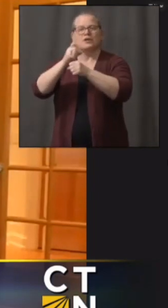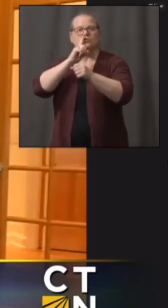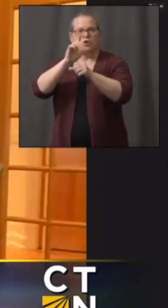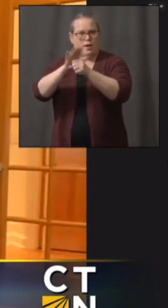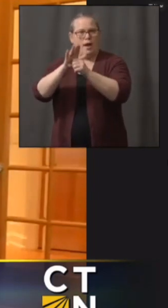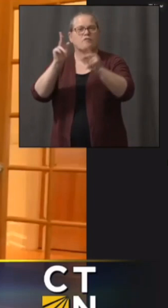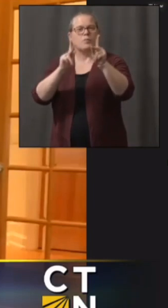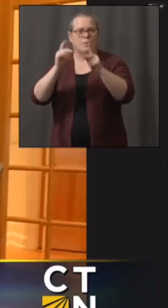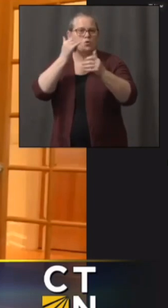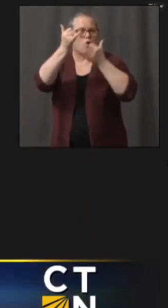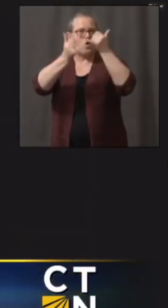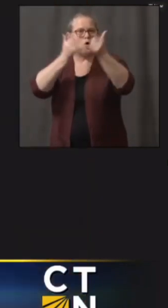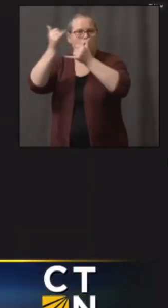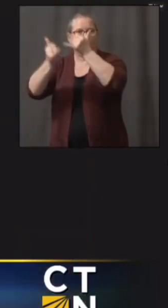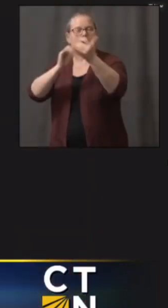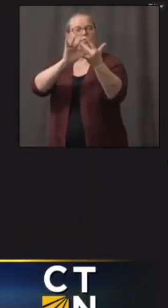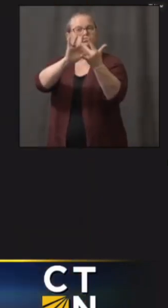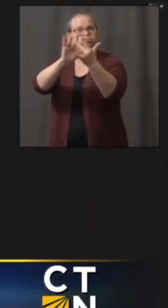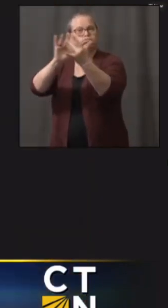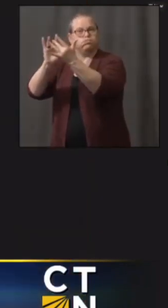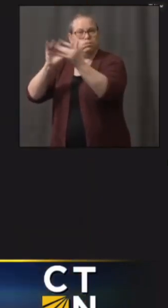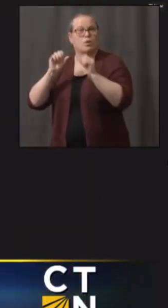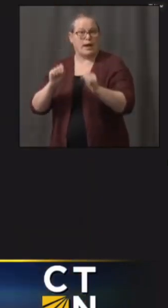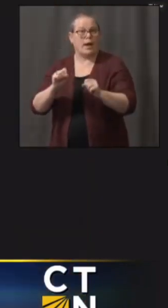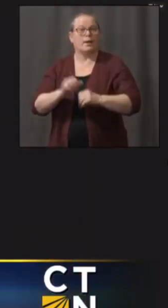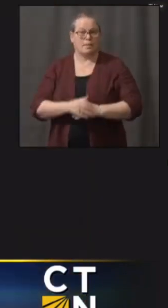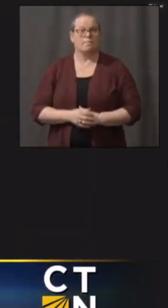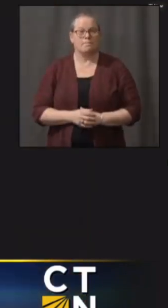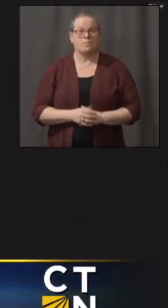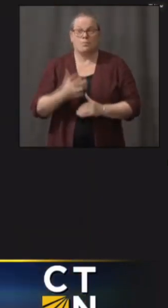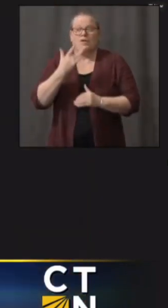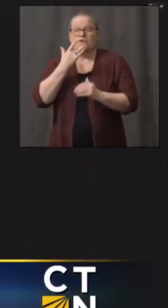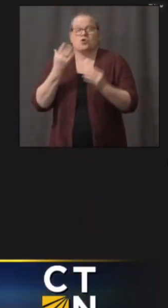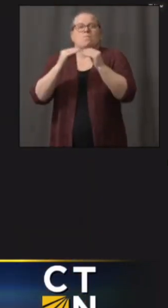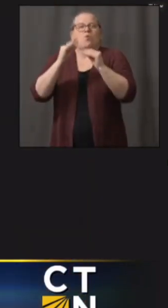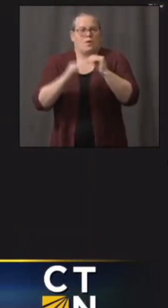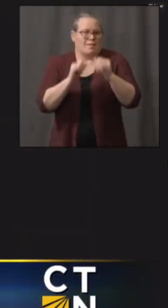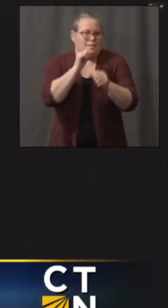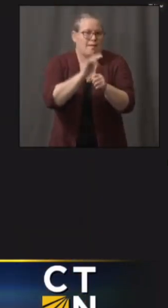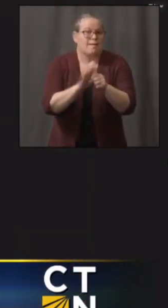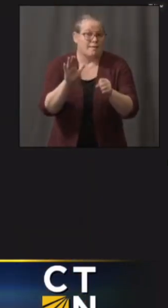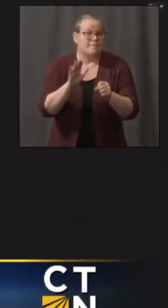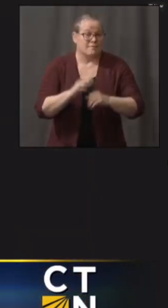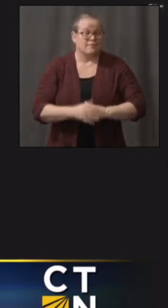to meet the need. Thank you. You're welcome.